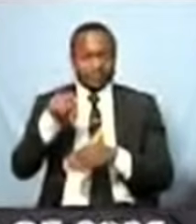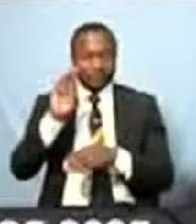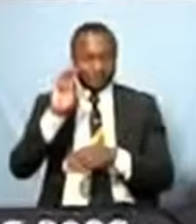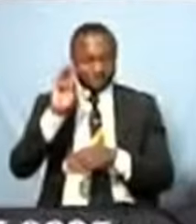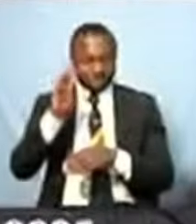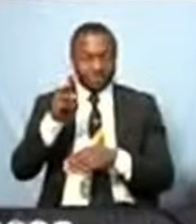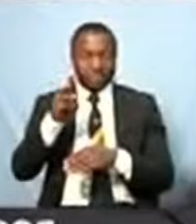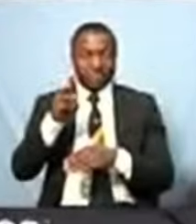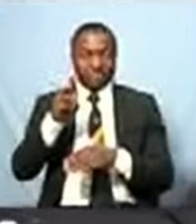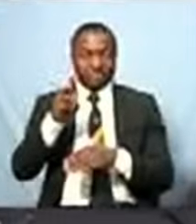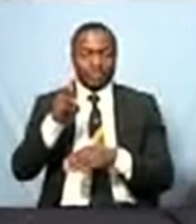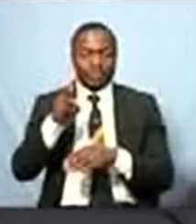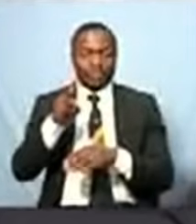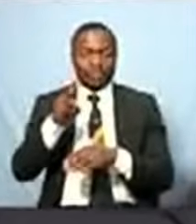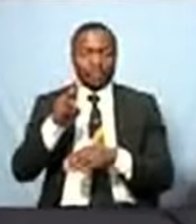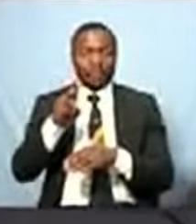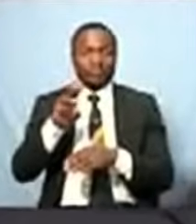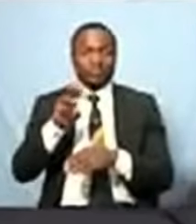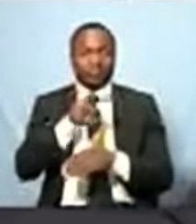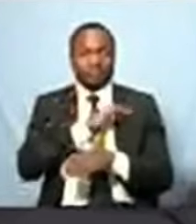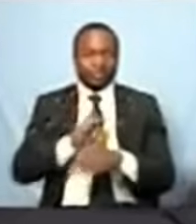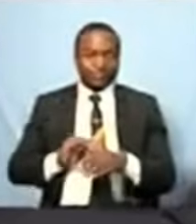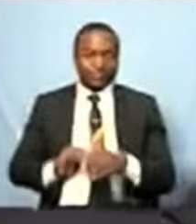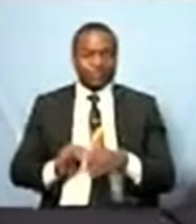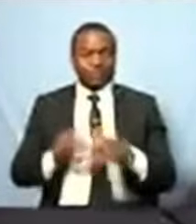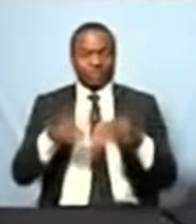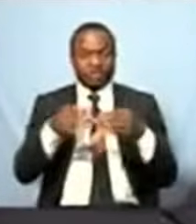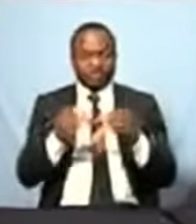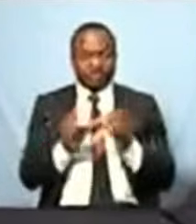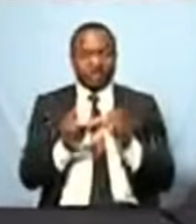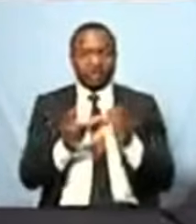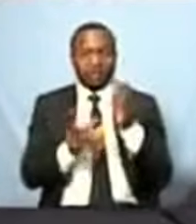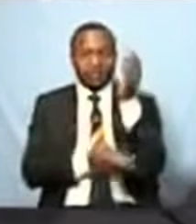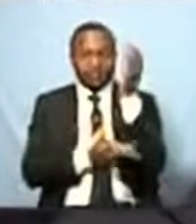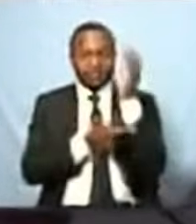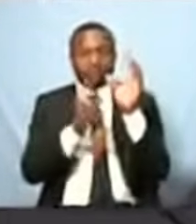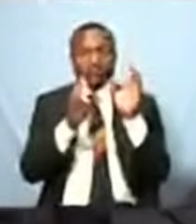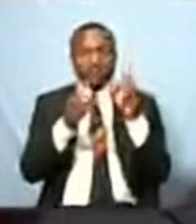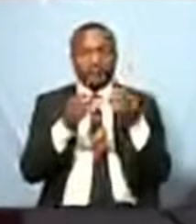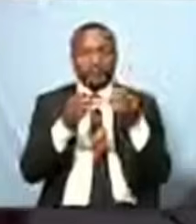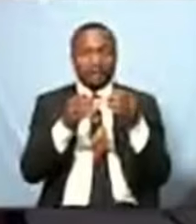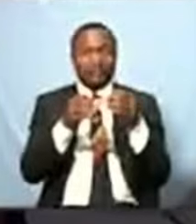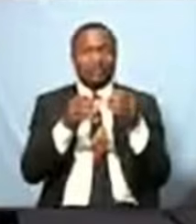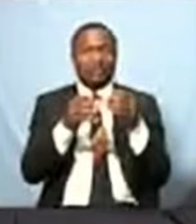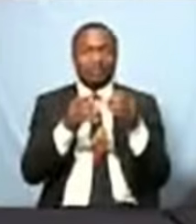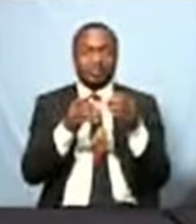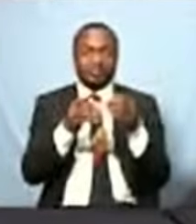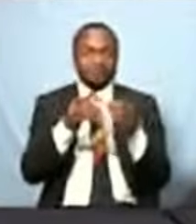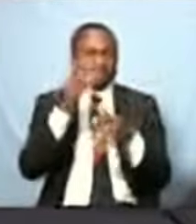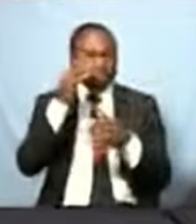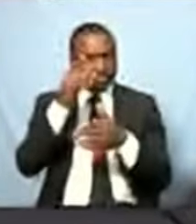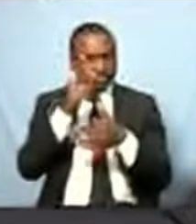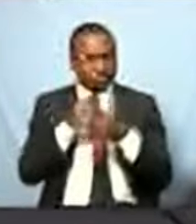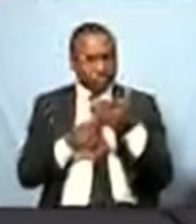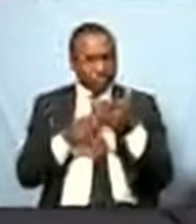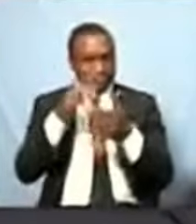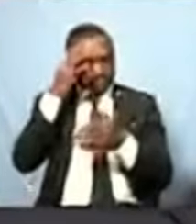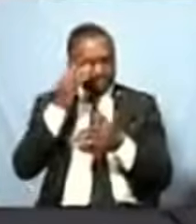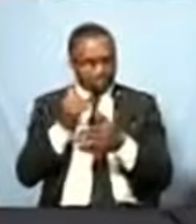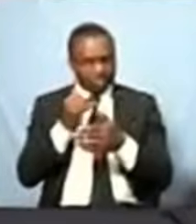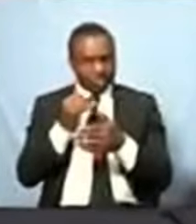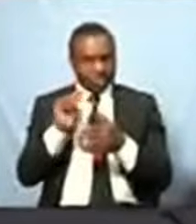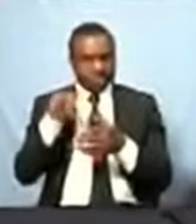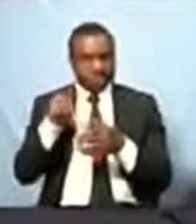be a member of the Constituency Development Fund Committee. What more do we need? Why should members of parliament go